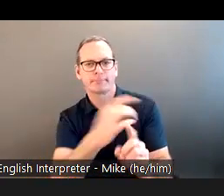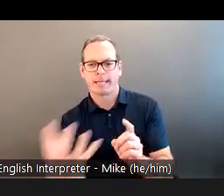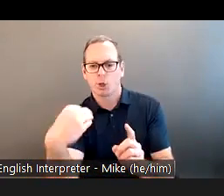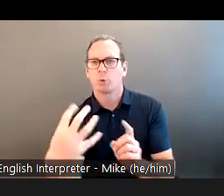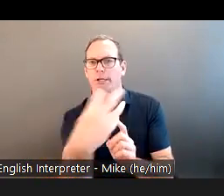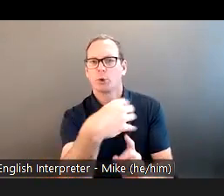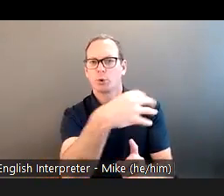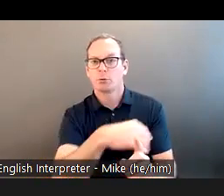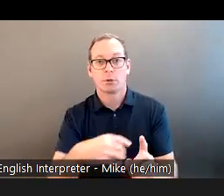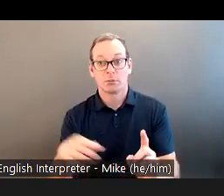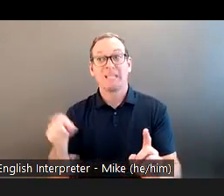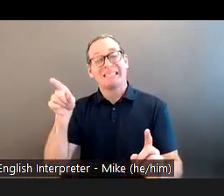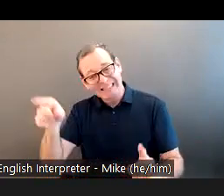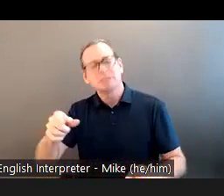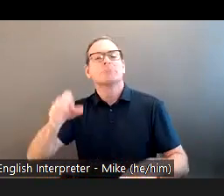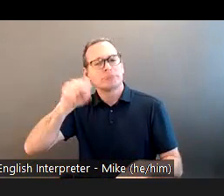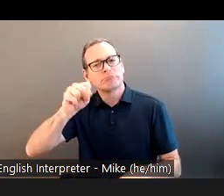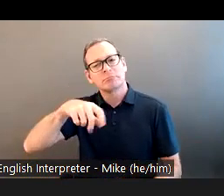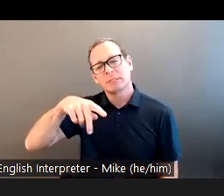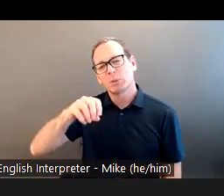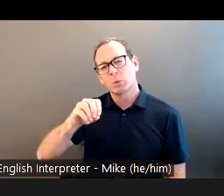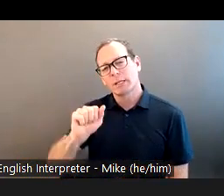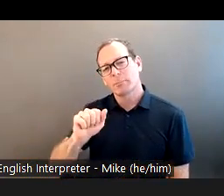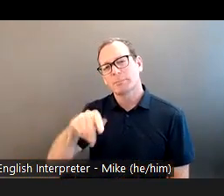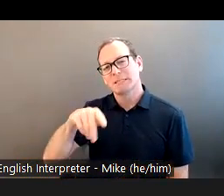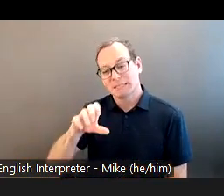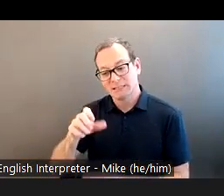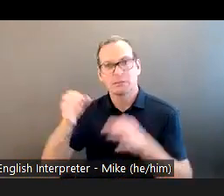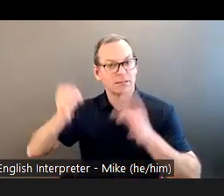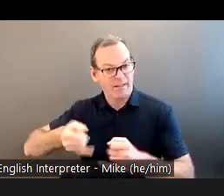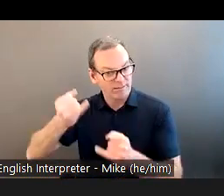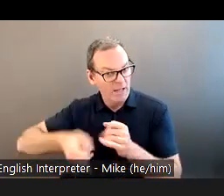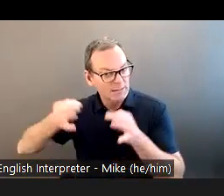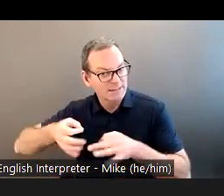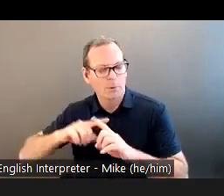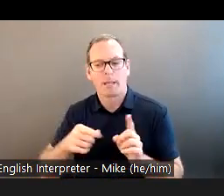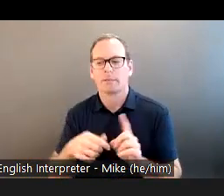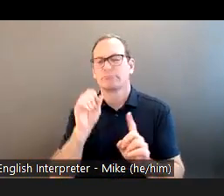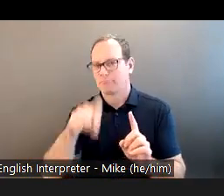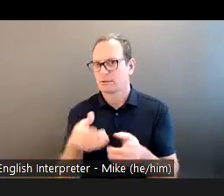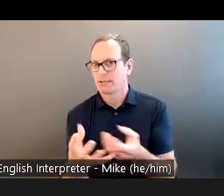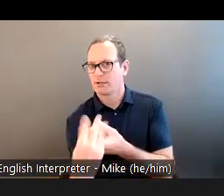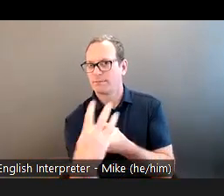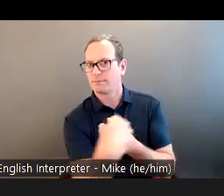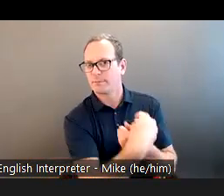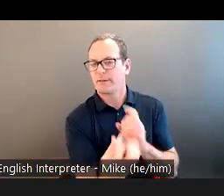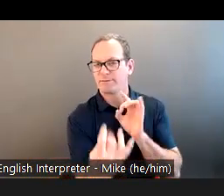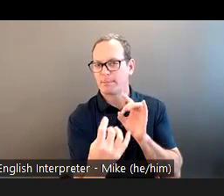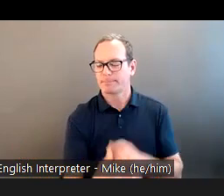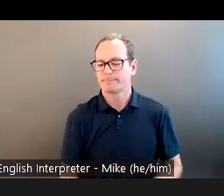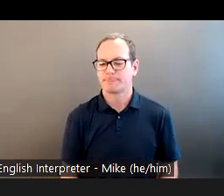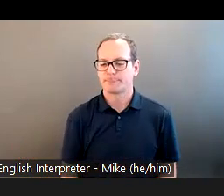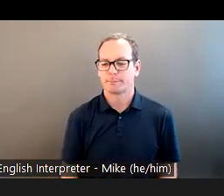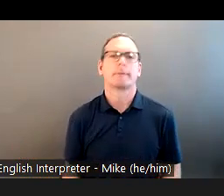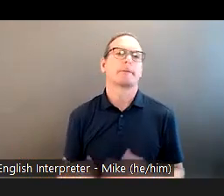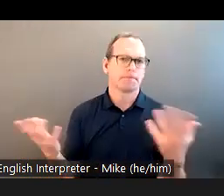attorney has the last say on the decision making. Again, should be fostering the grantor's independence and making sure they're part